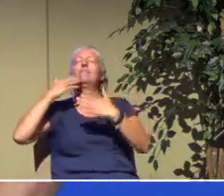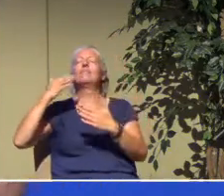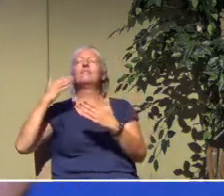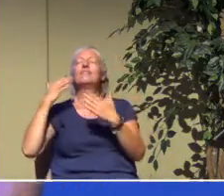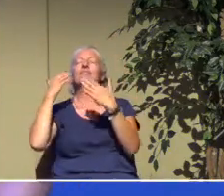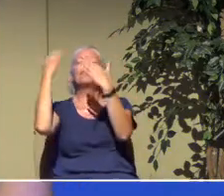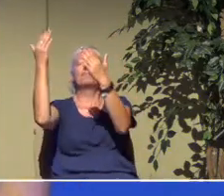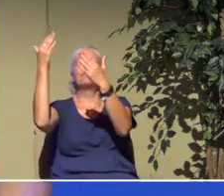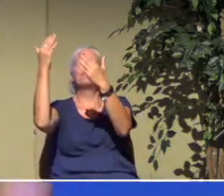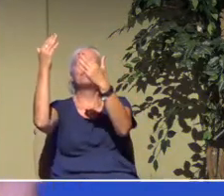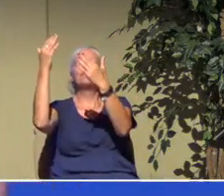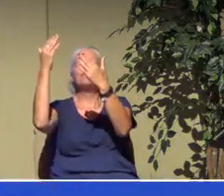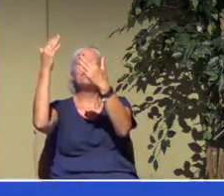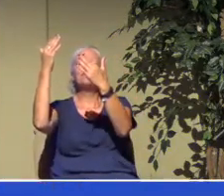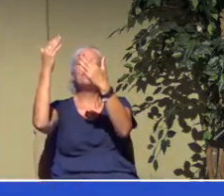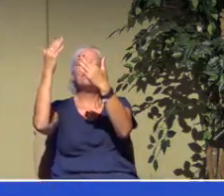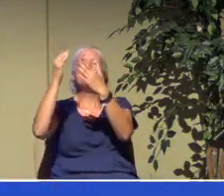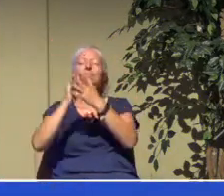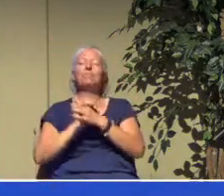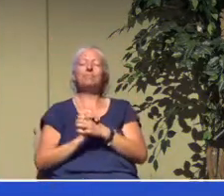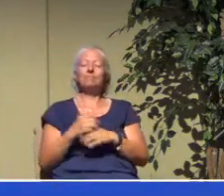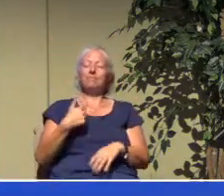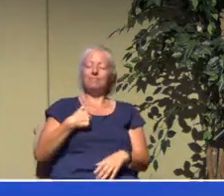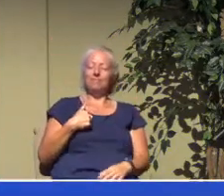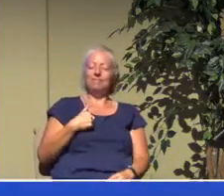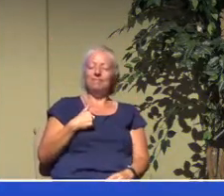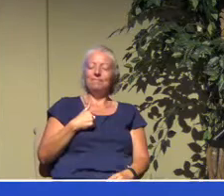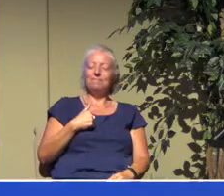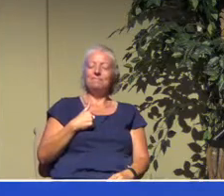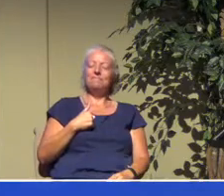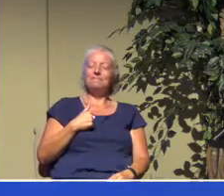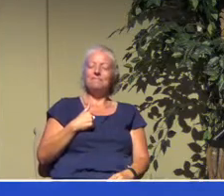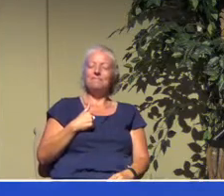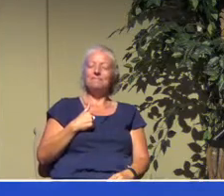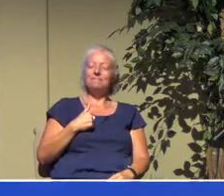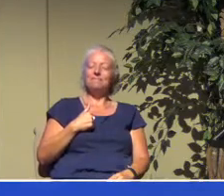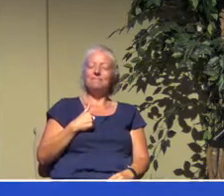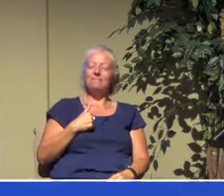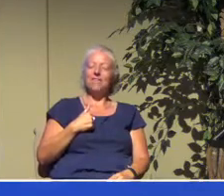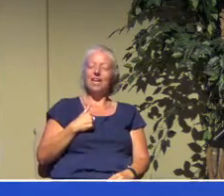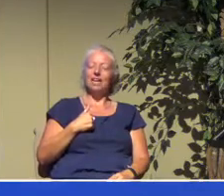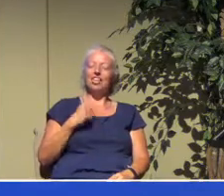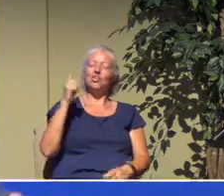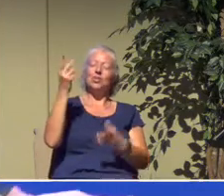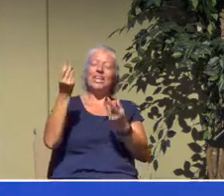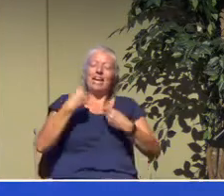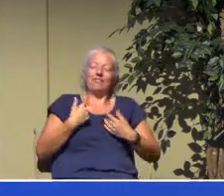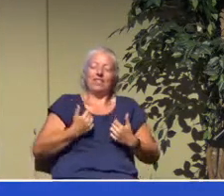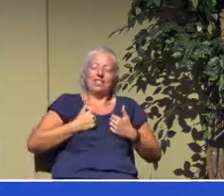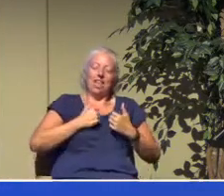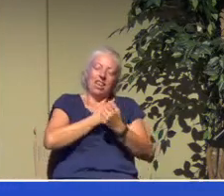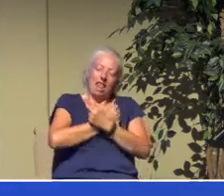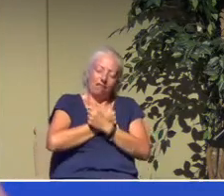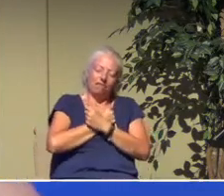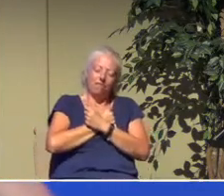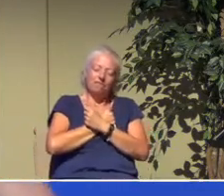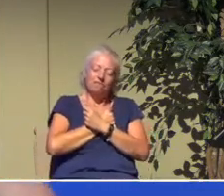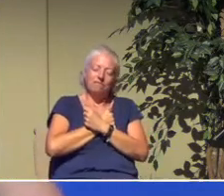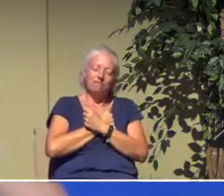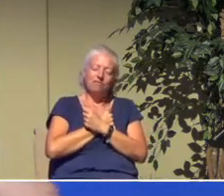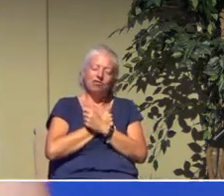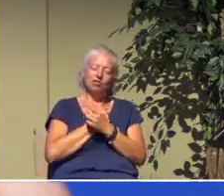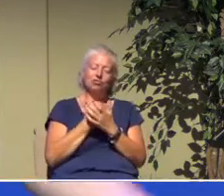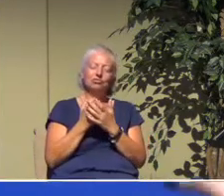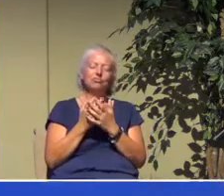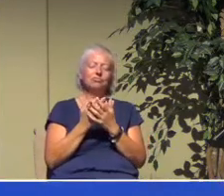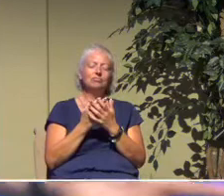so much that out of your incredible love for people like us, who in every way rebelled,